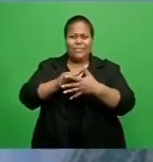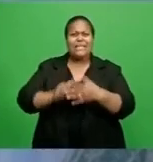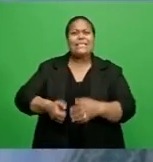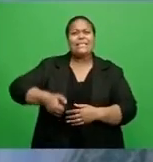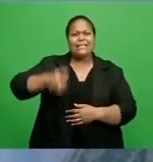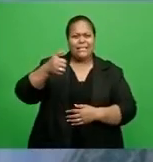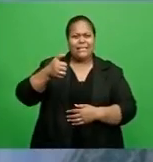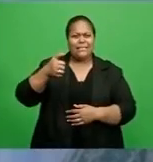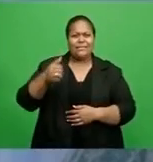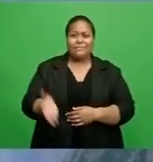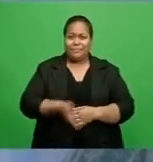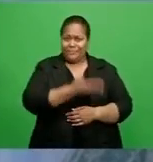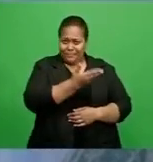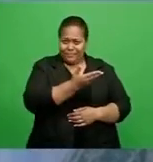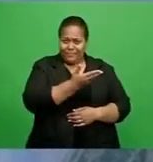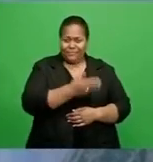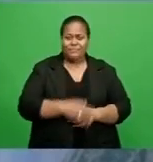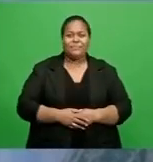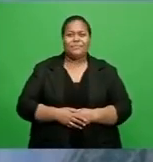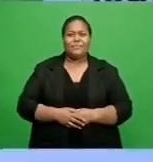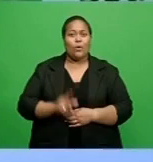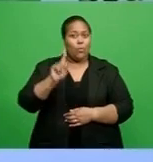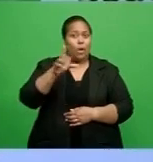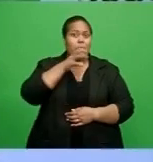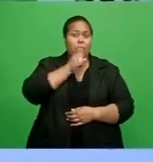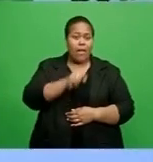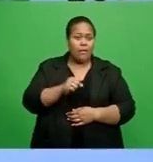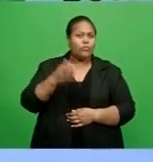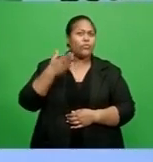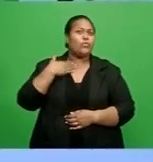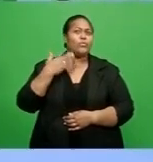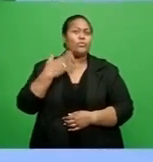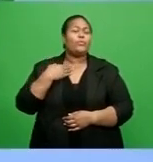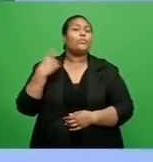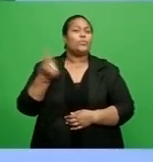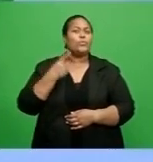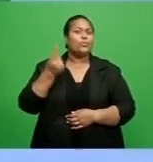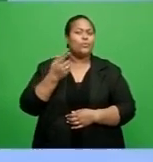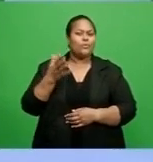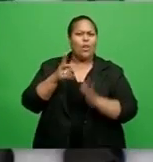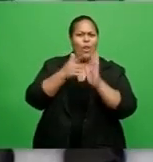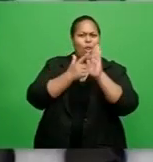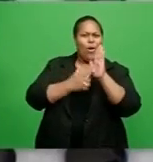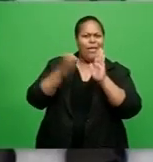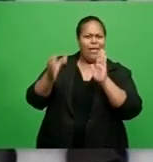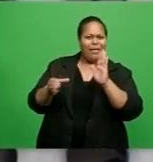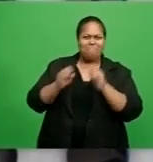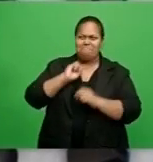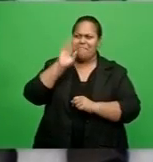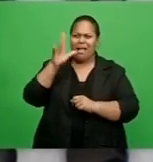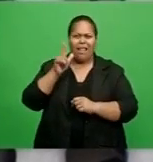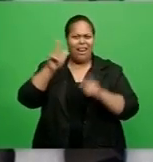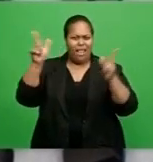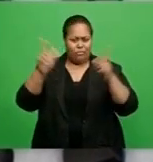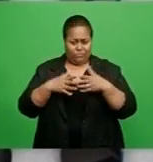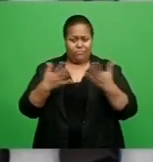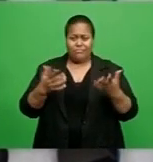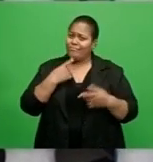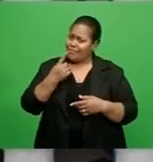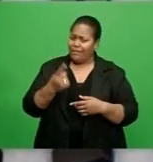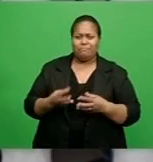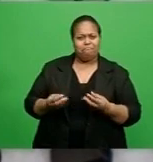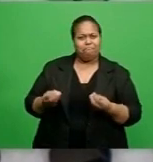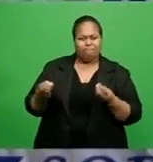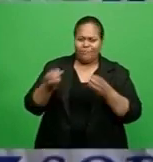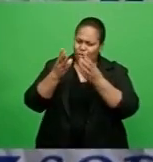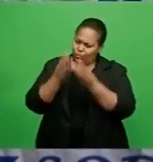Chonet Navakamodea. But one man who is talking is vocal party member Niko Nawaikula, who who claims things have settled down within Sodelpa, and